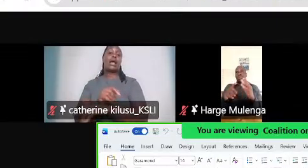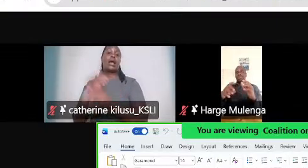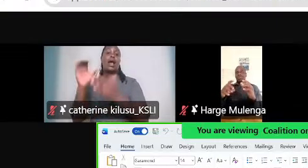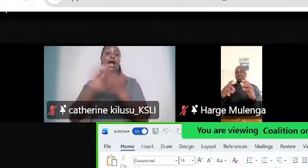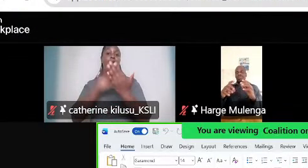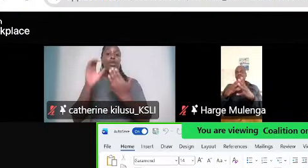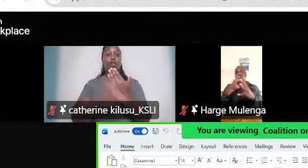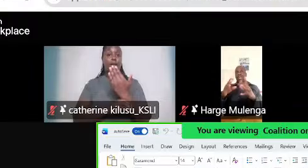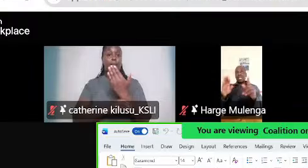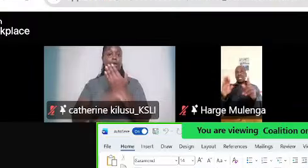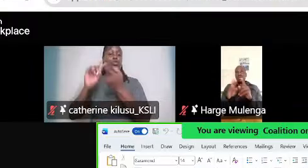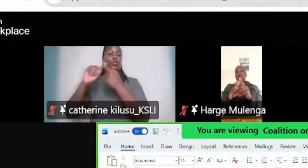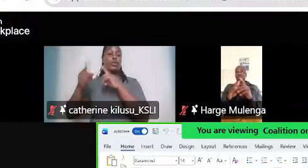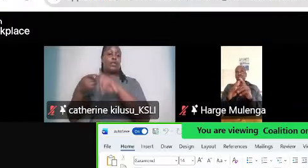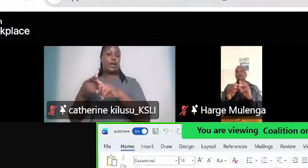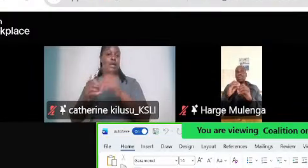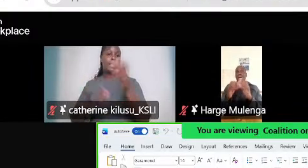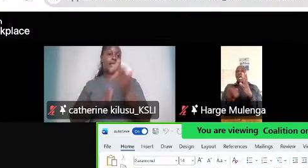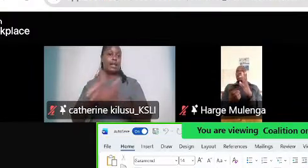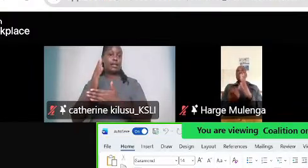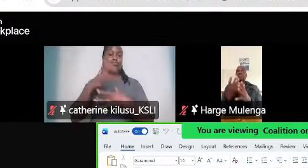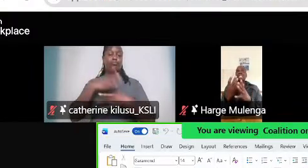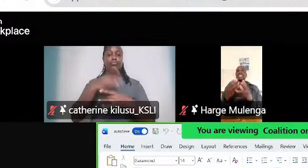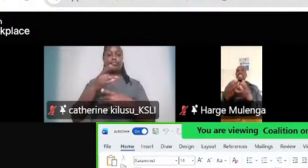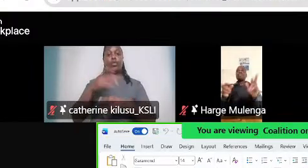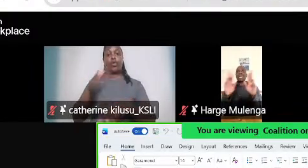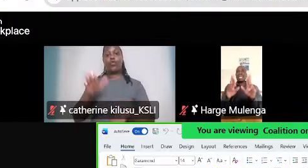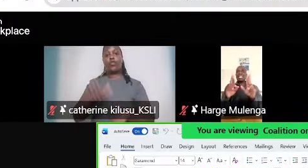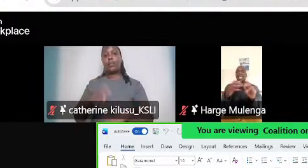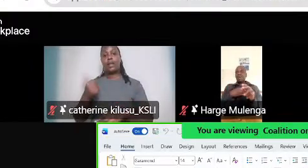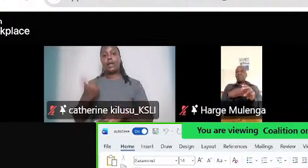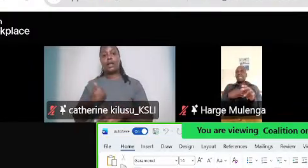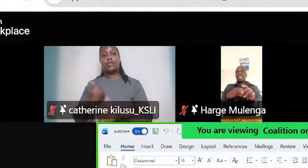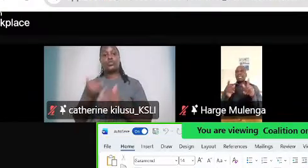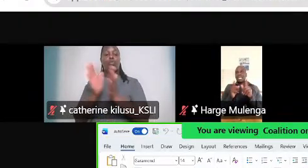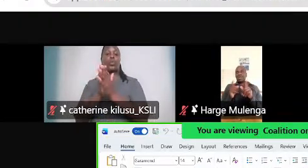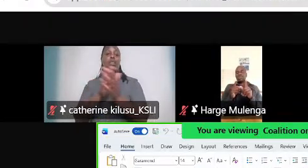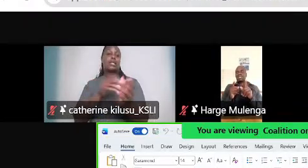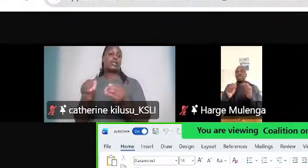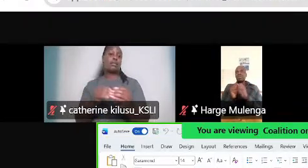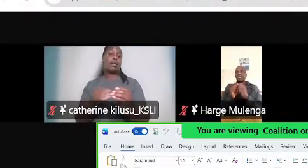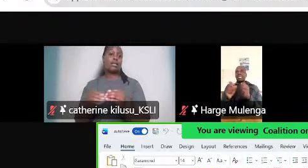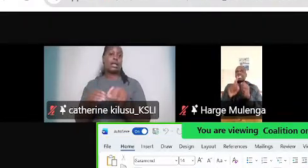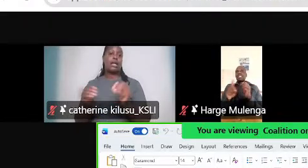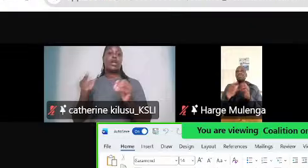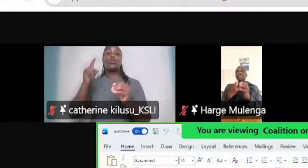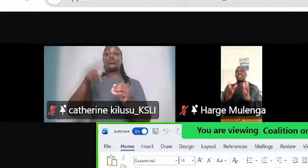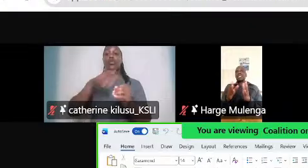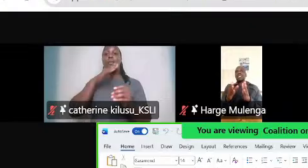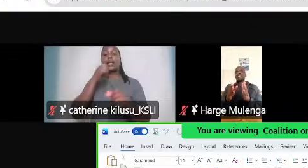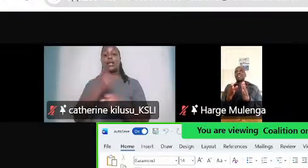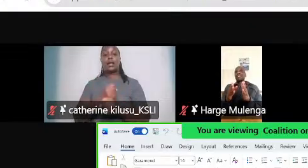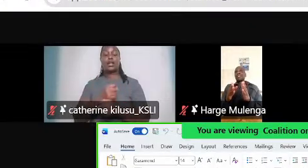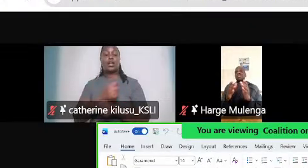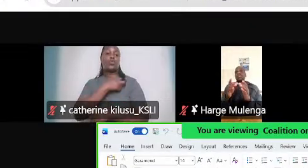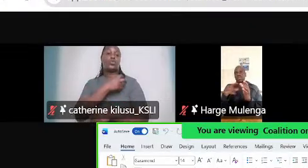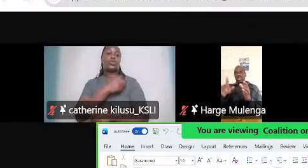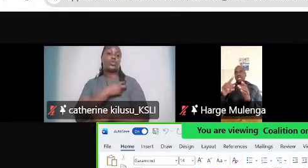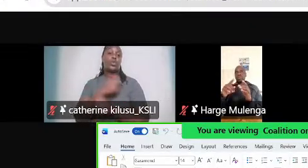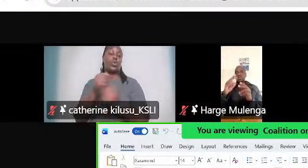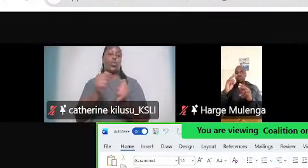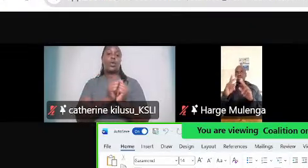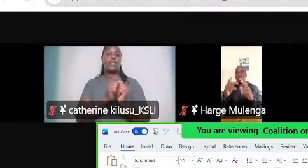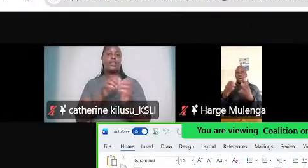reflect the rights and interests of women and girls with disabilities. And this should be done in consultation with